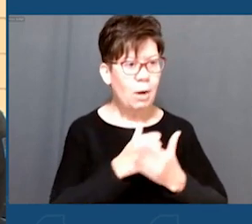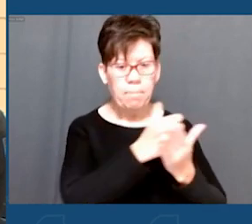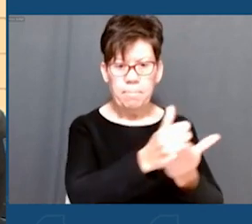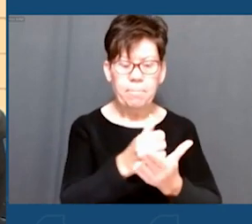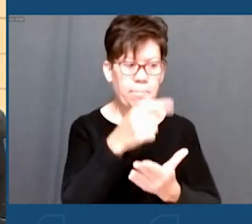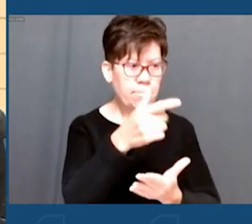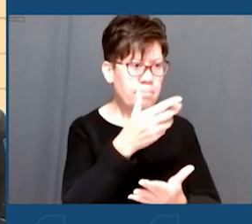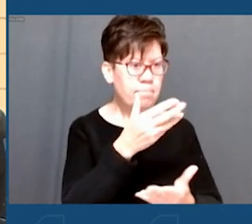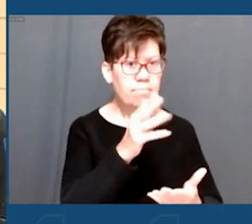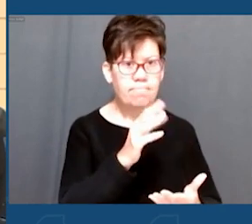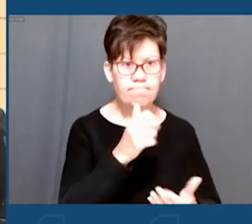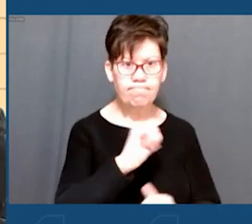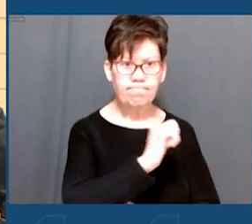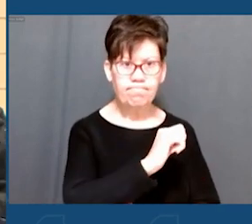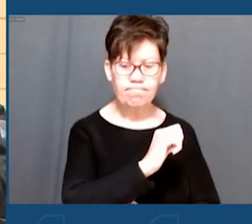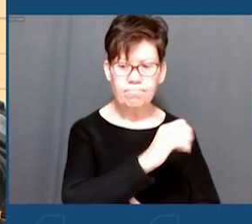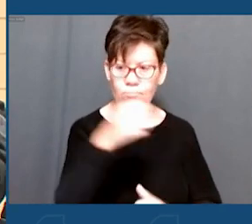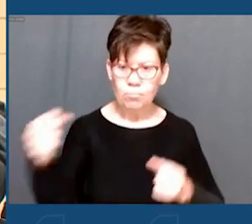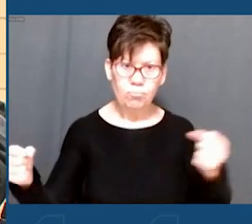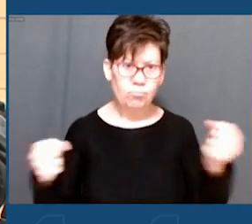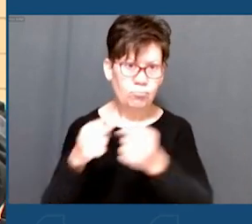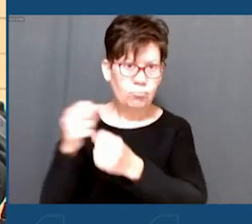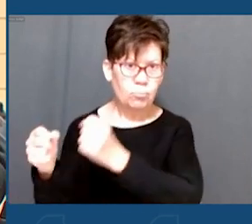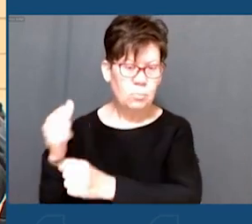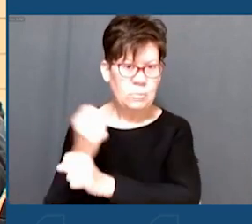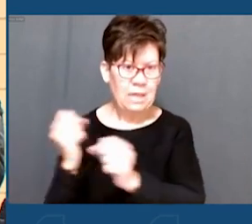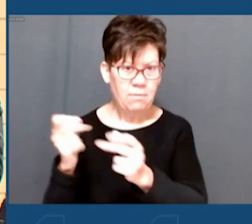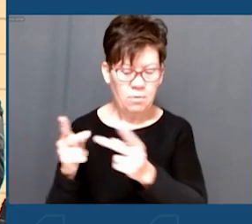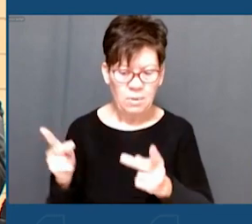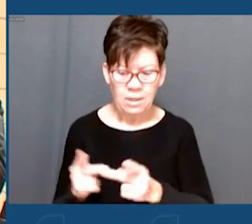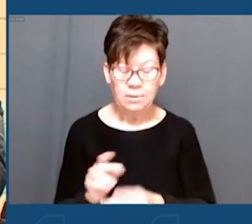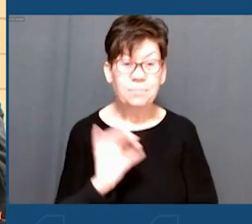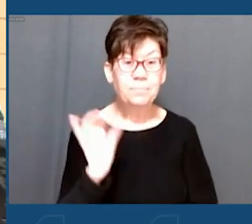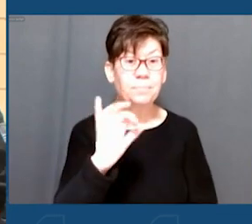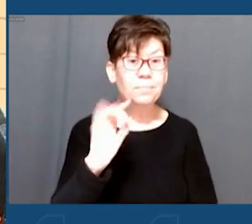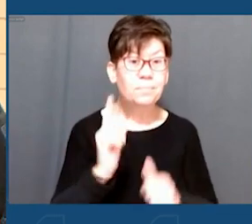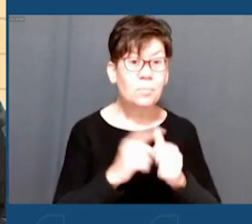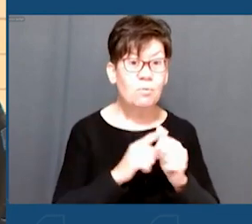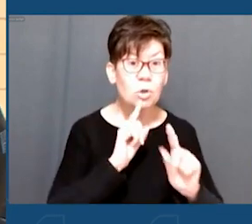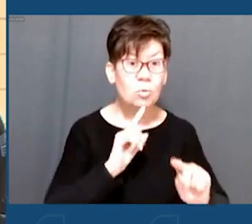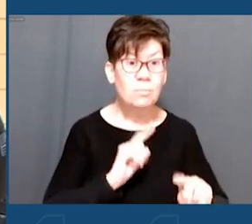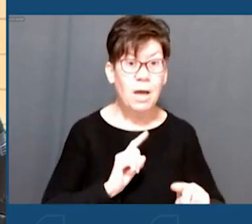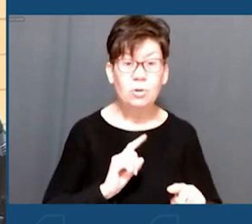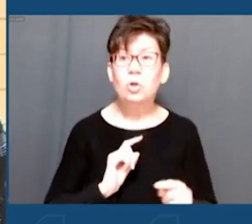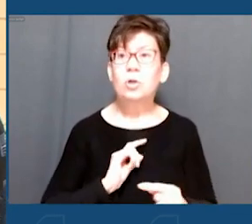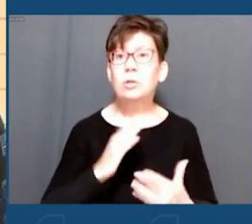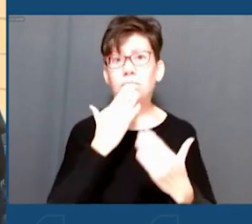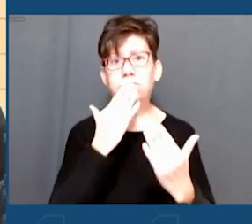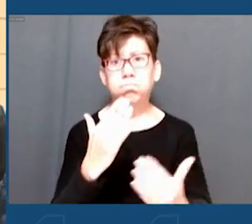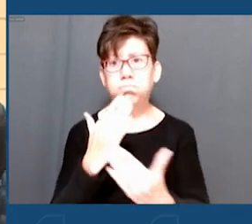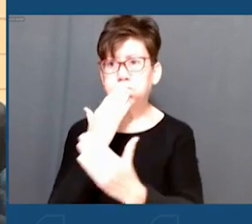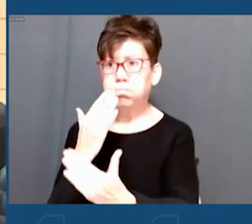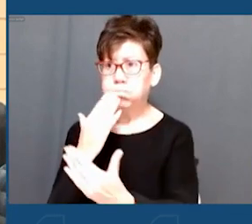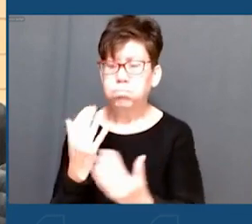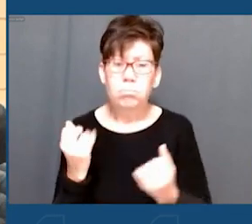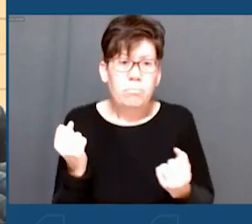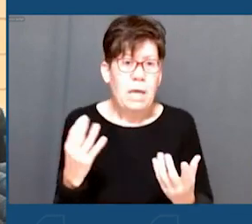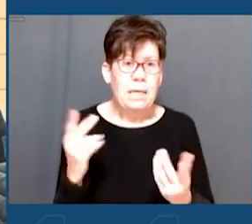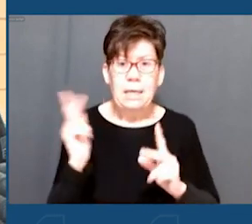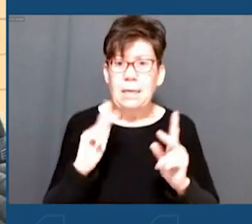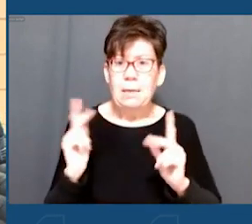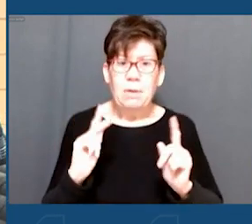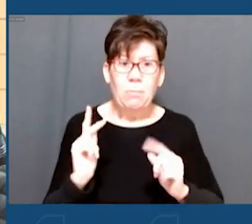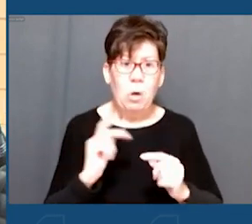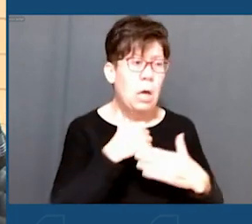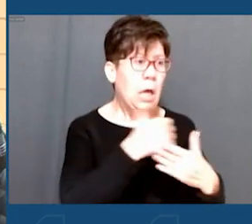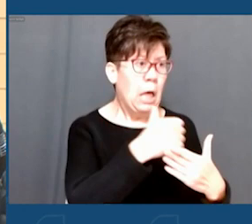relocating. I'll end in just saying thank you to the first responders. I know that there were a few rescue operations across the peninsula, across Howard Beach and Hamilton